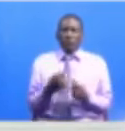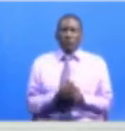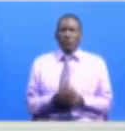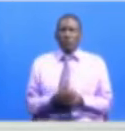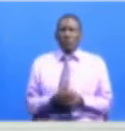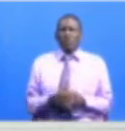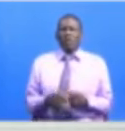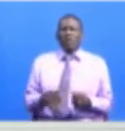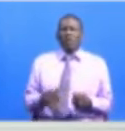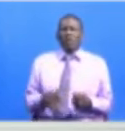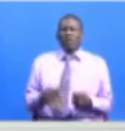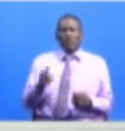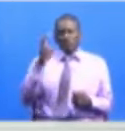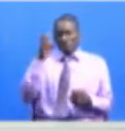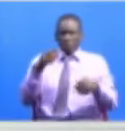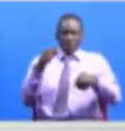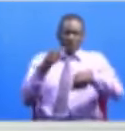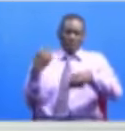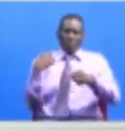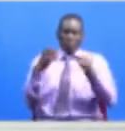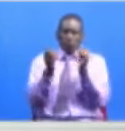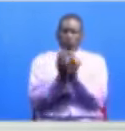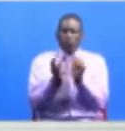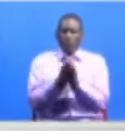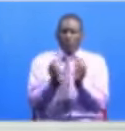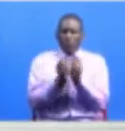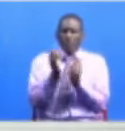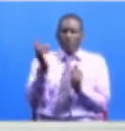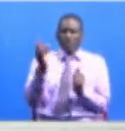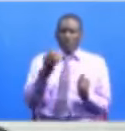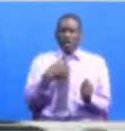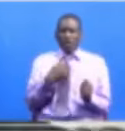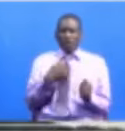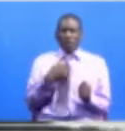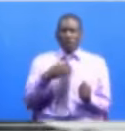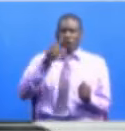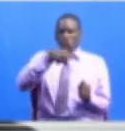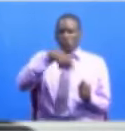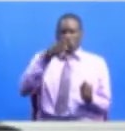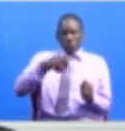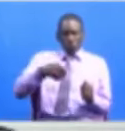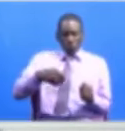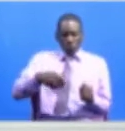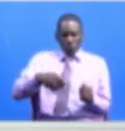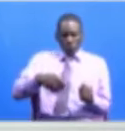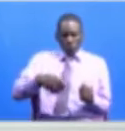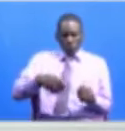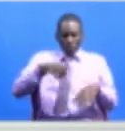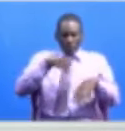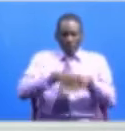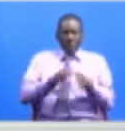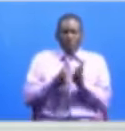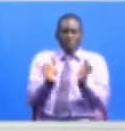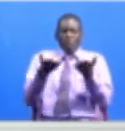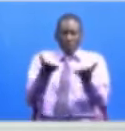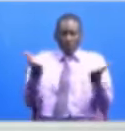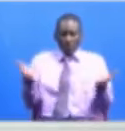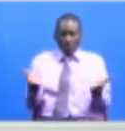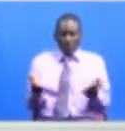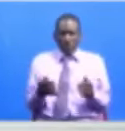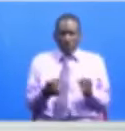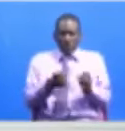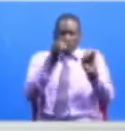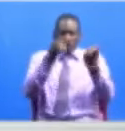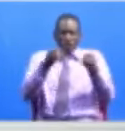The accused persons number 12 and 13 are charged with unlawful acquisition of public property in their